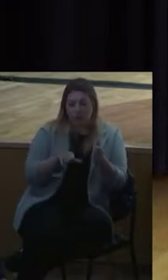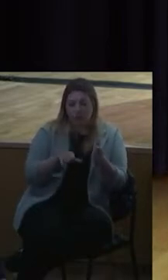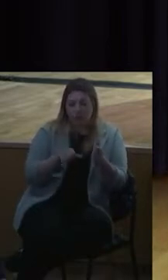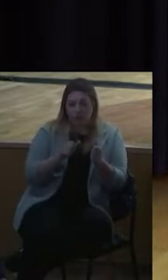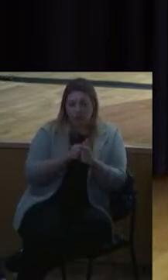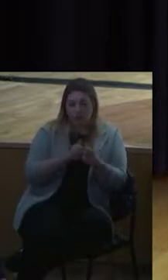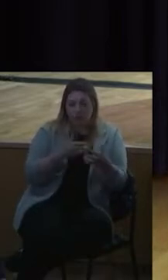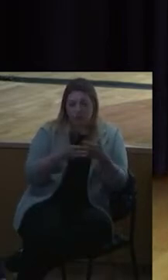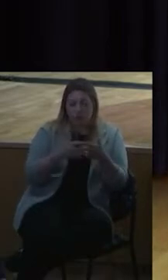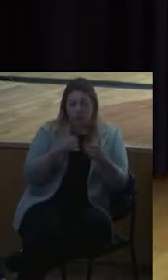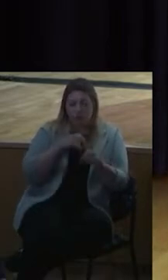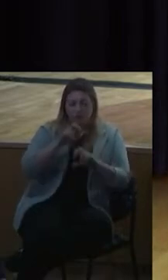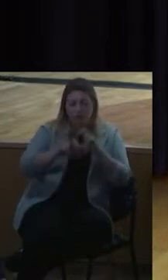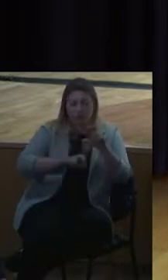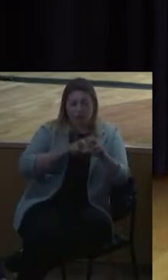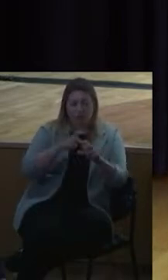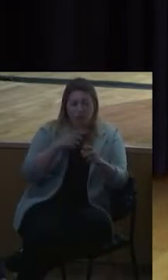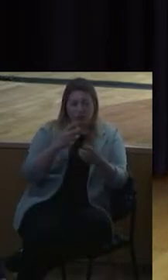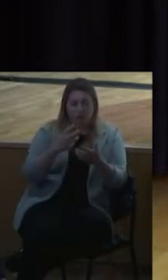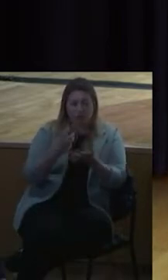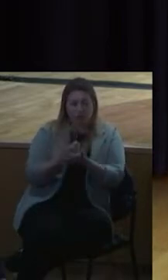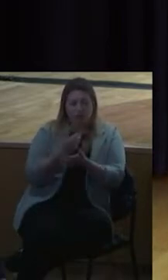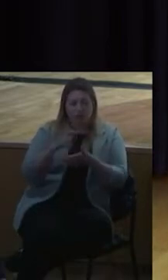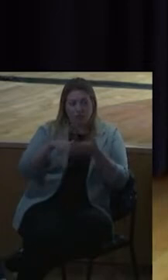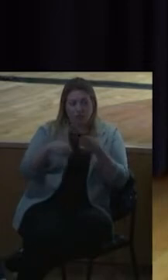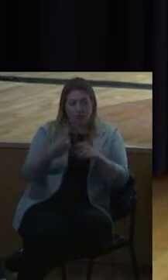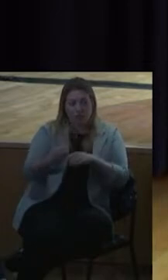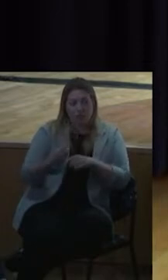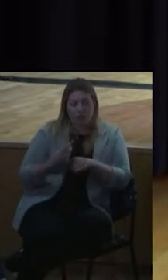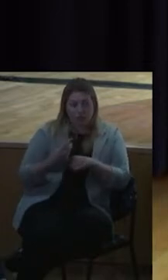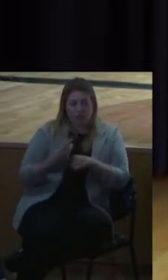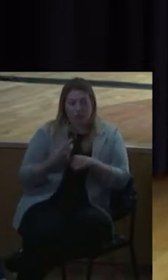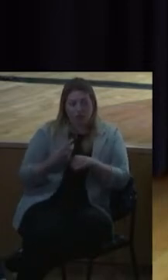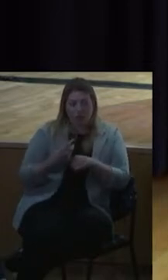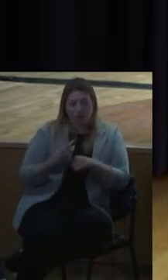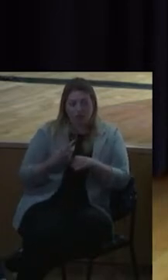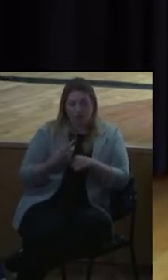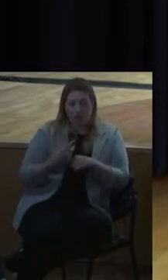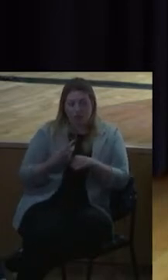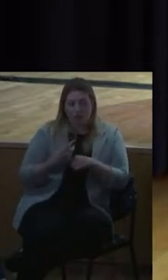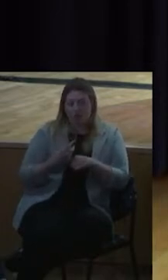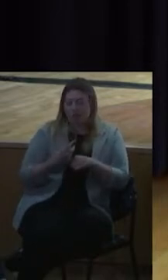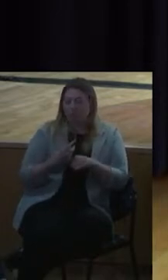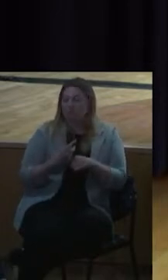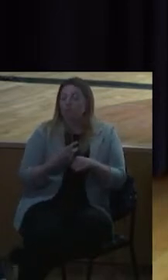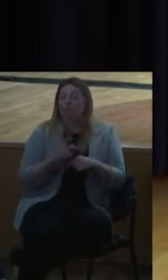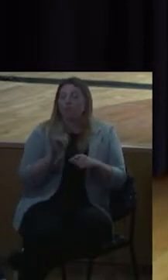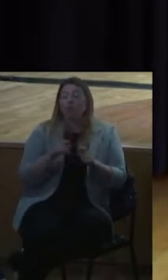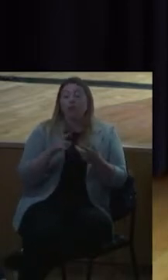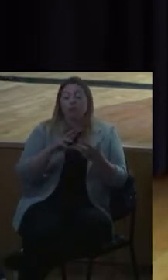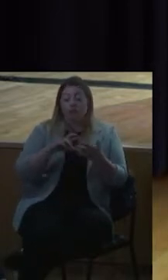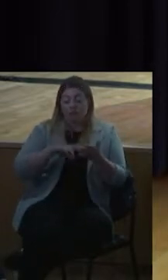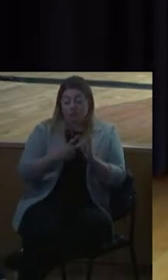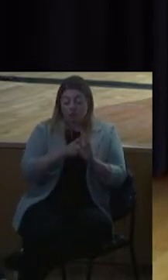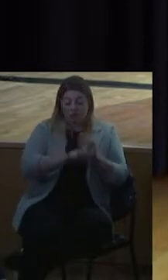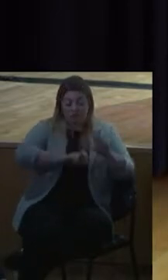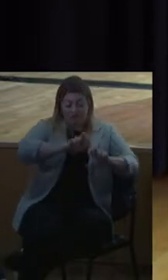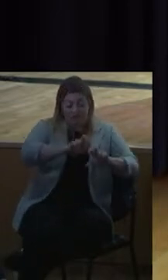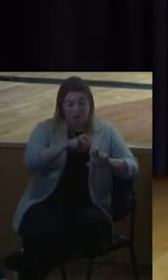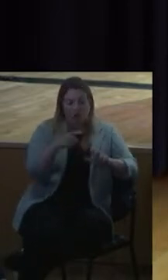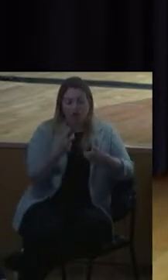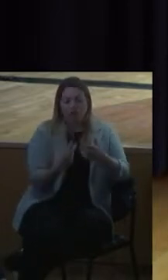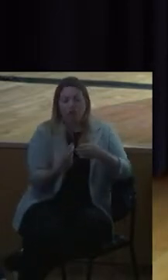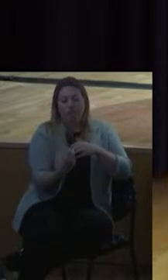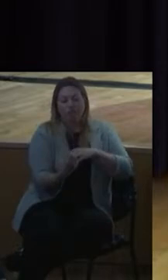in, we're getting out. Regenerative comes in a time where you're putting in something and you're getting out more. So